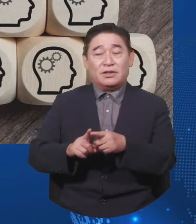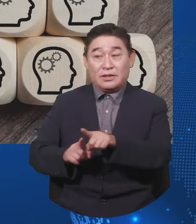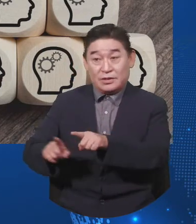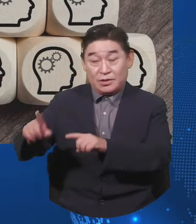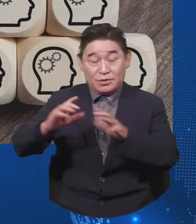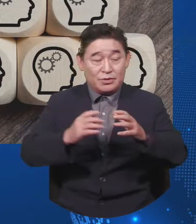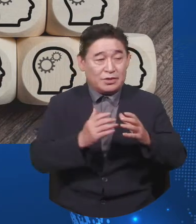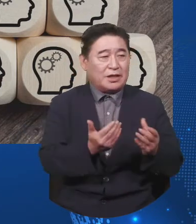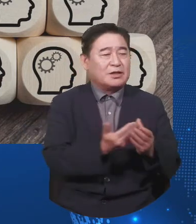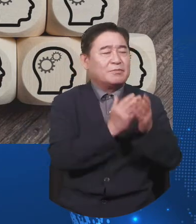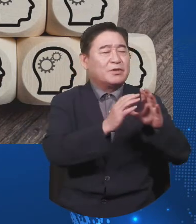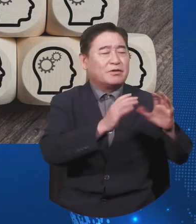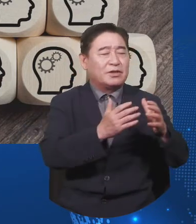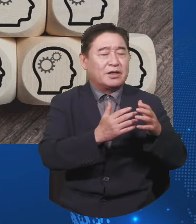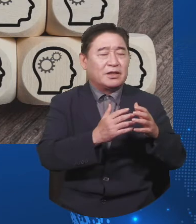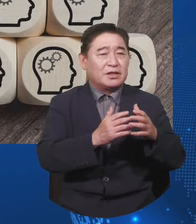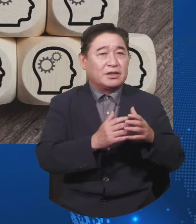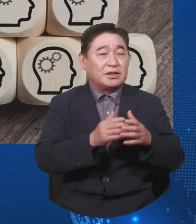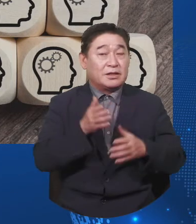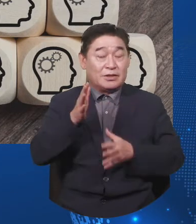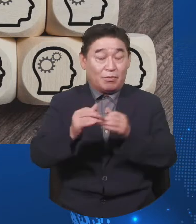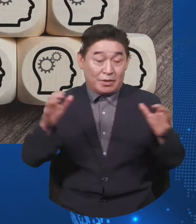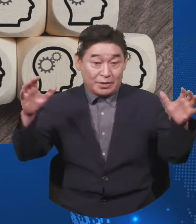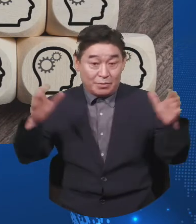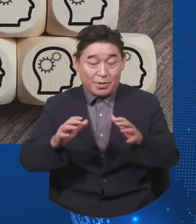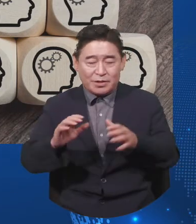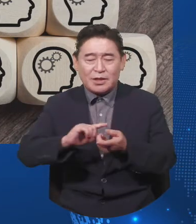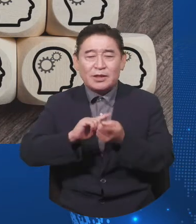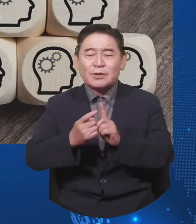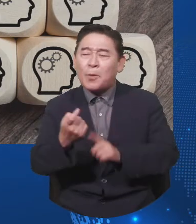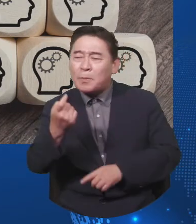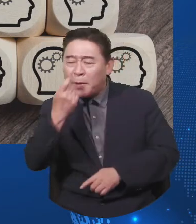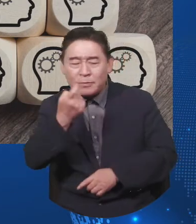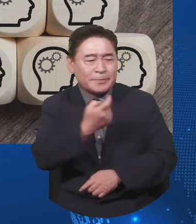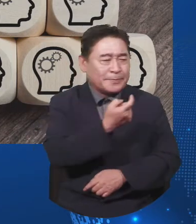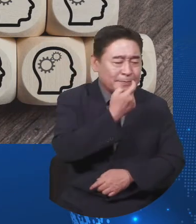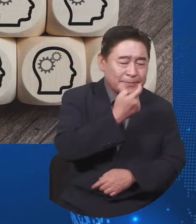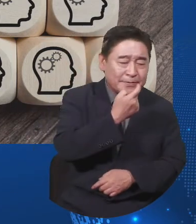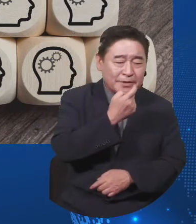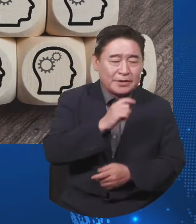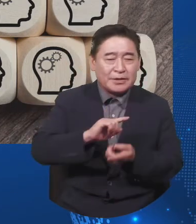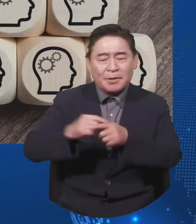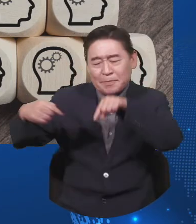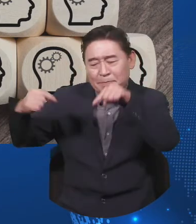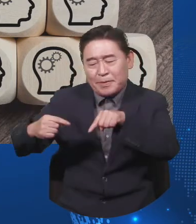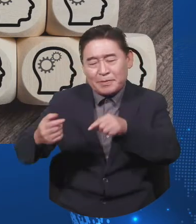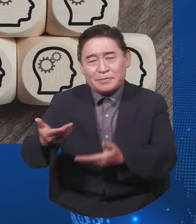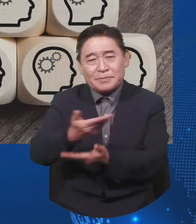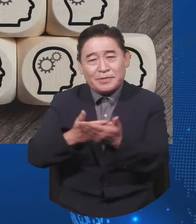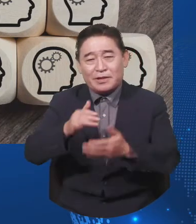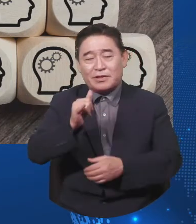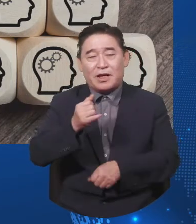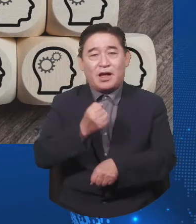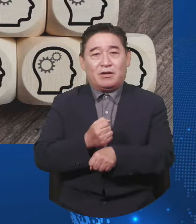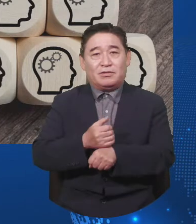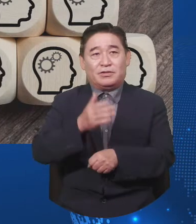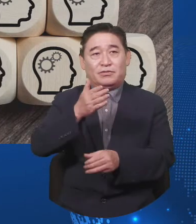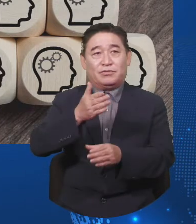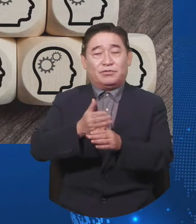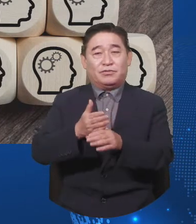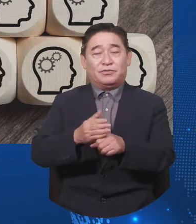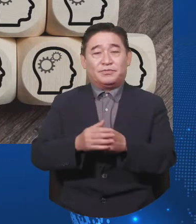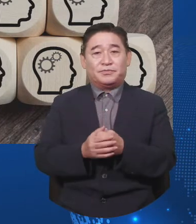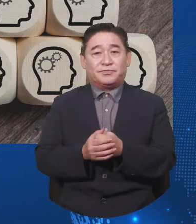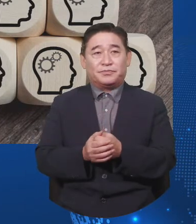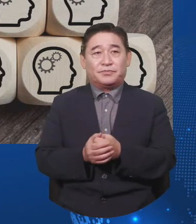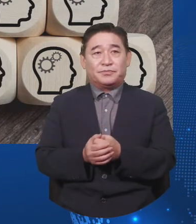and learn with each other and cooperate. And this is, just finally, we need